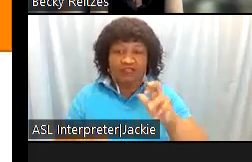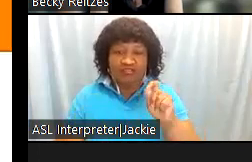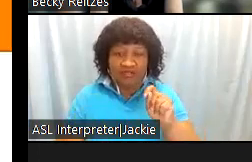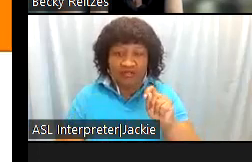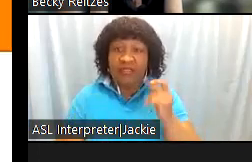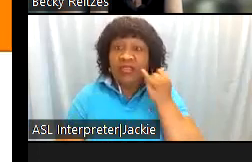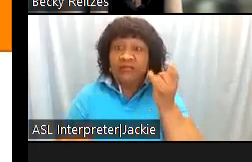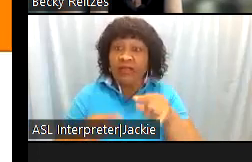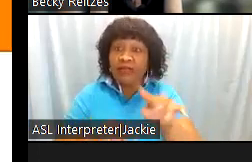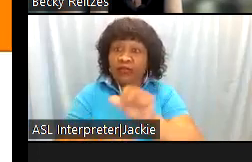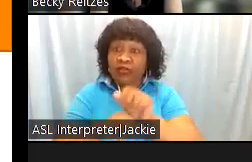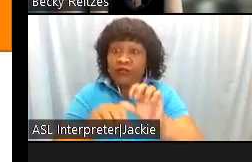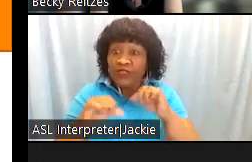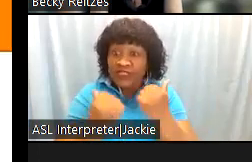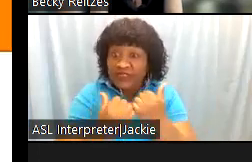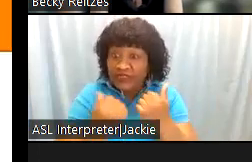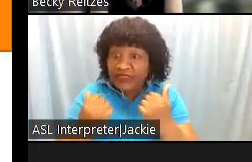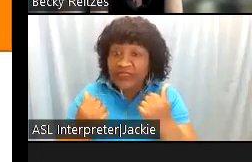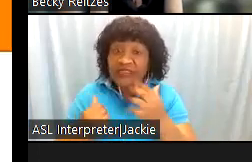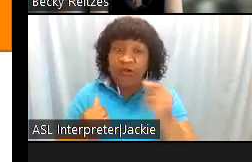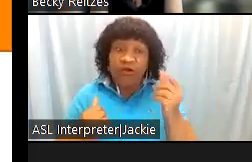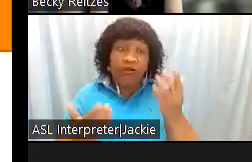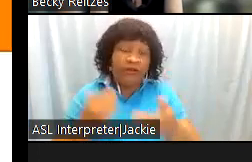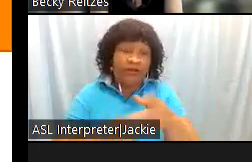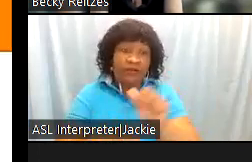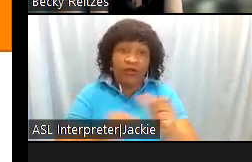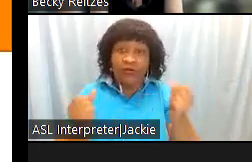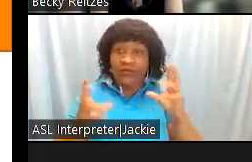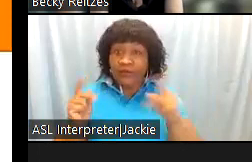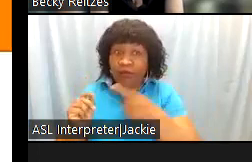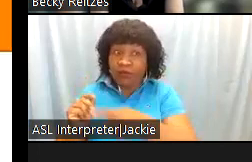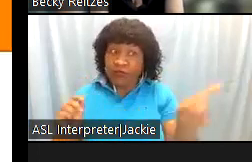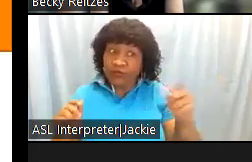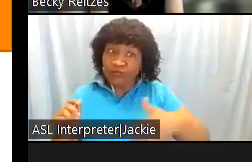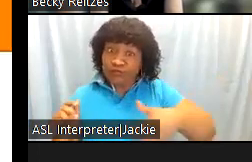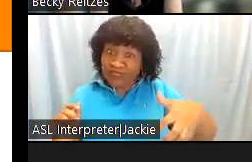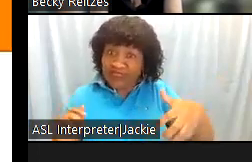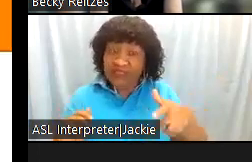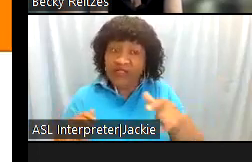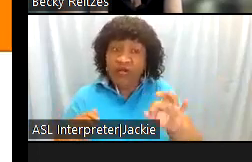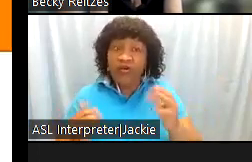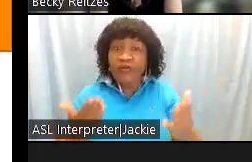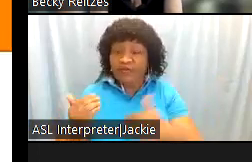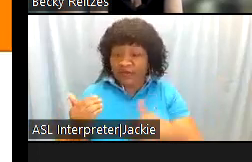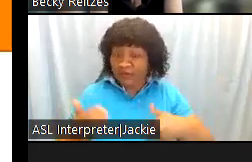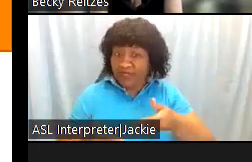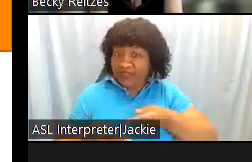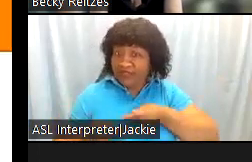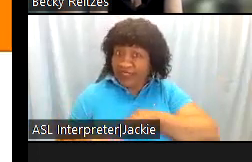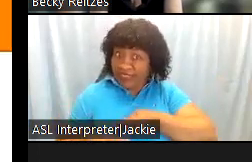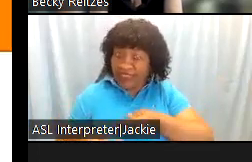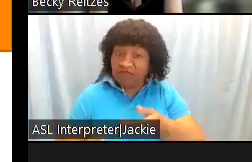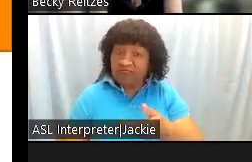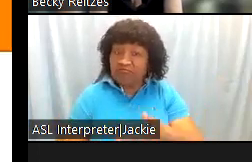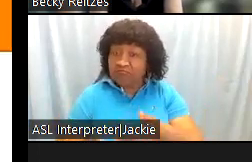who works for an agency and work with a lot of folks who are pregnant or breast or chest feeding, and would